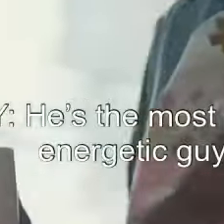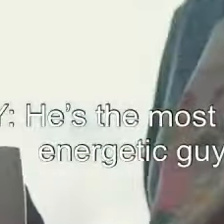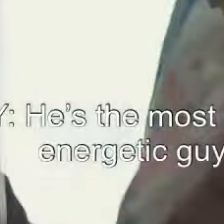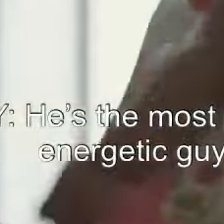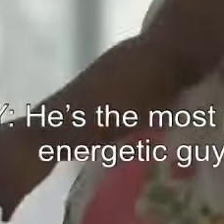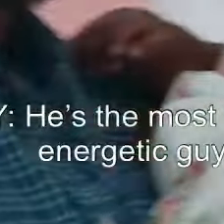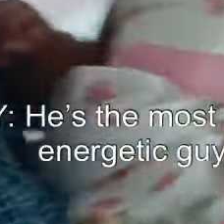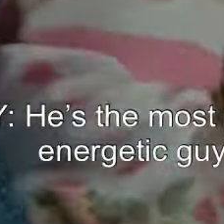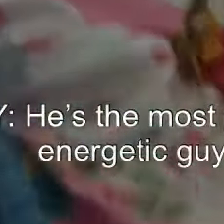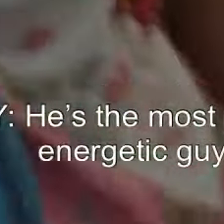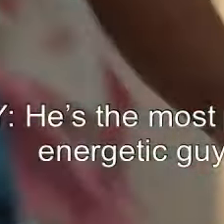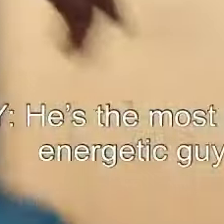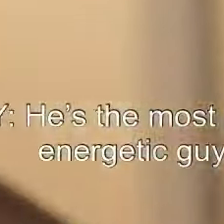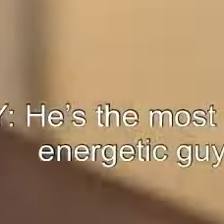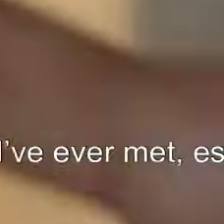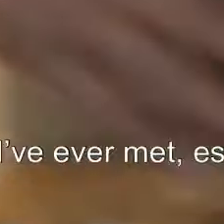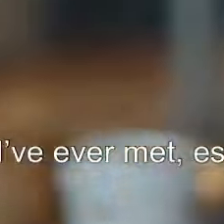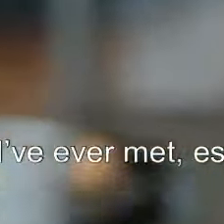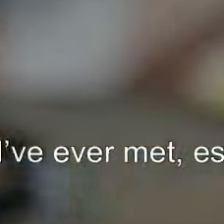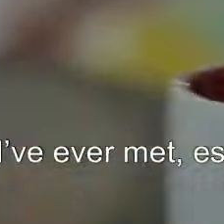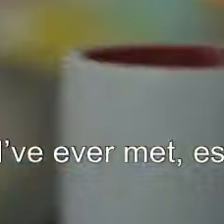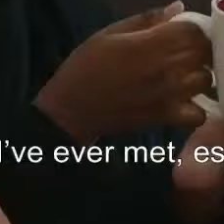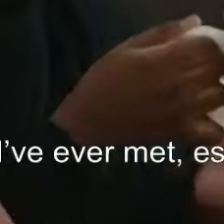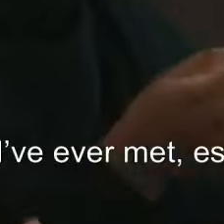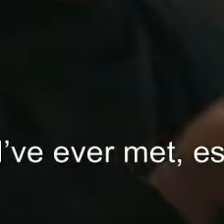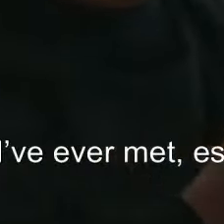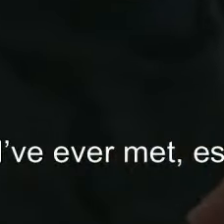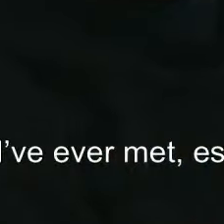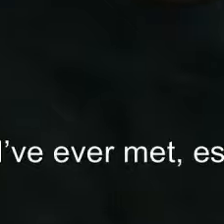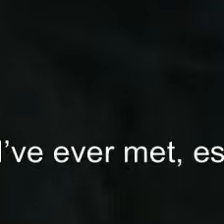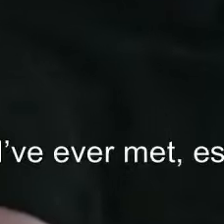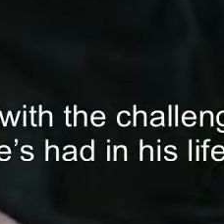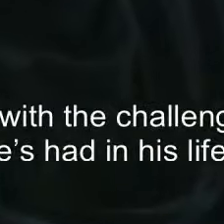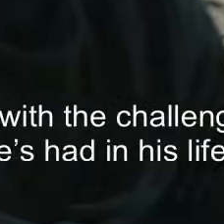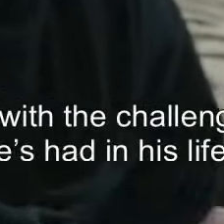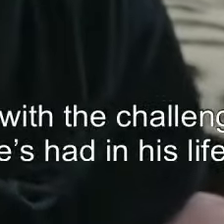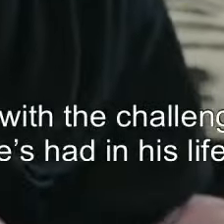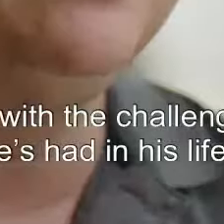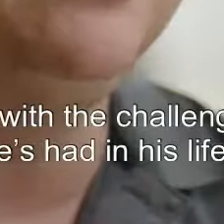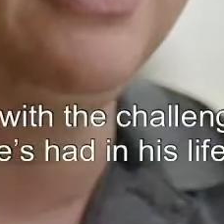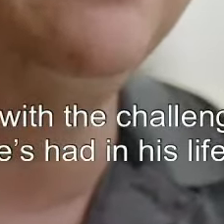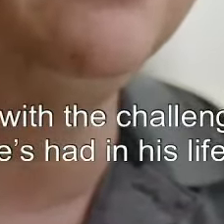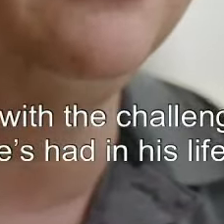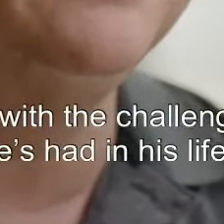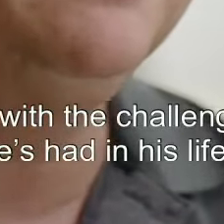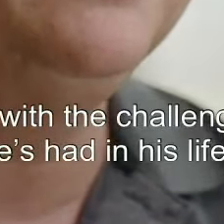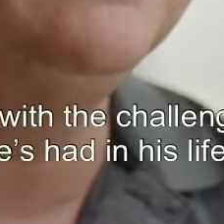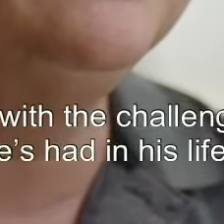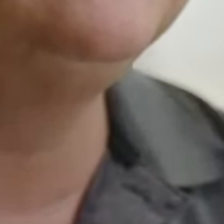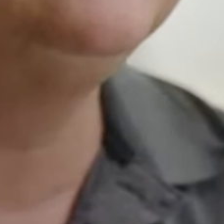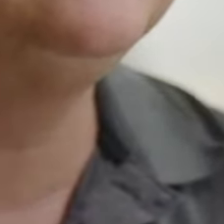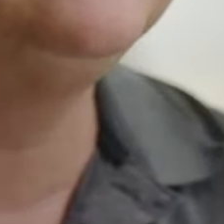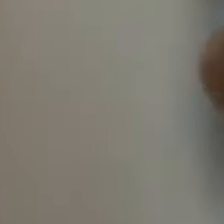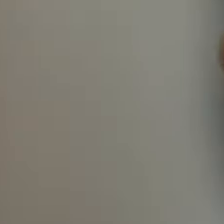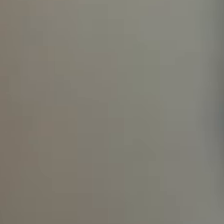He's the most positive, energetic guy that I've ever met, especially with the challenges he's had in his life.